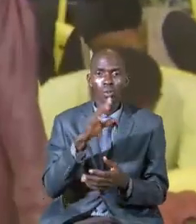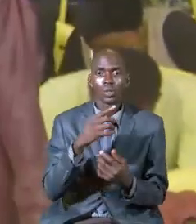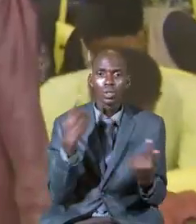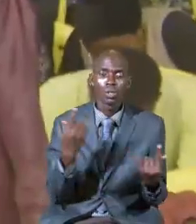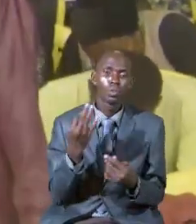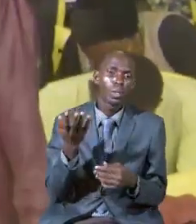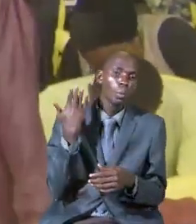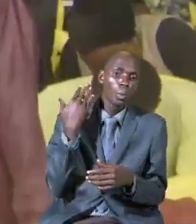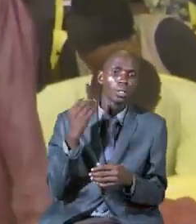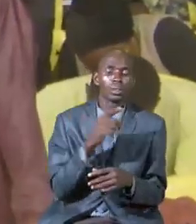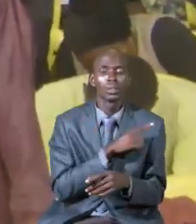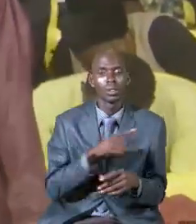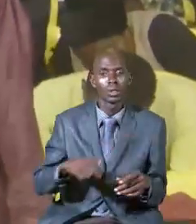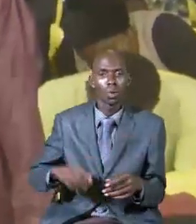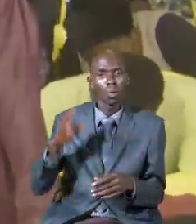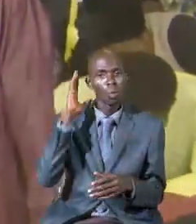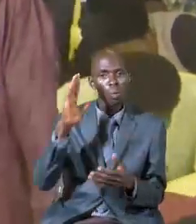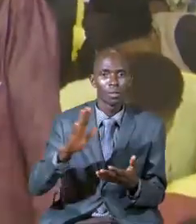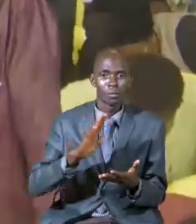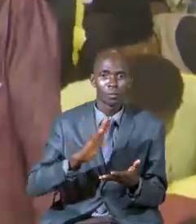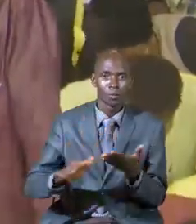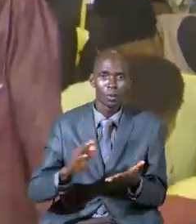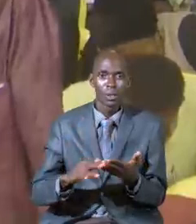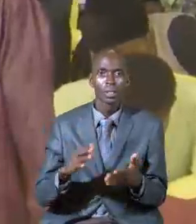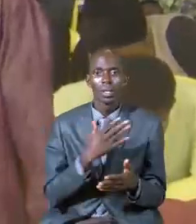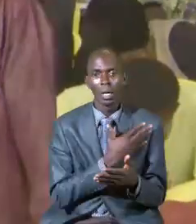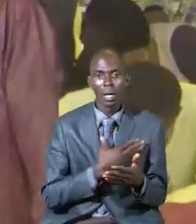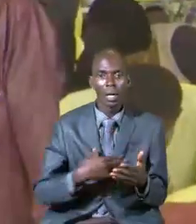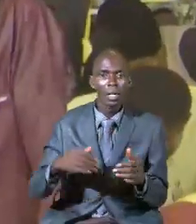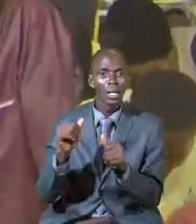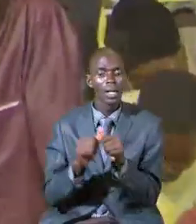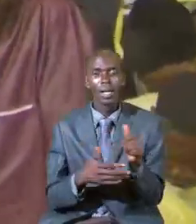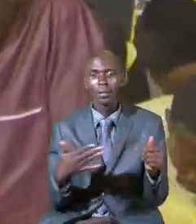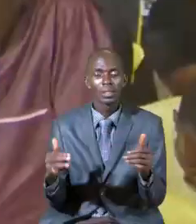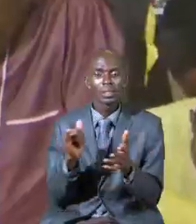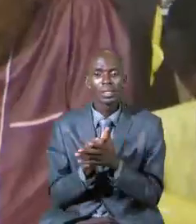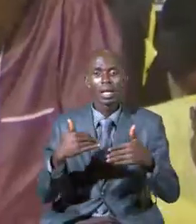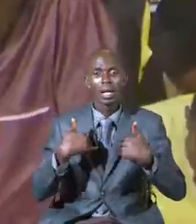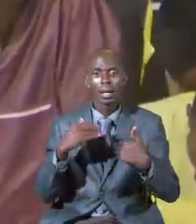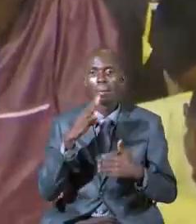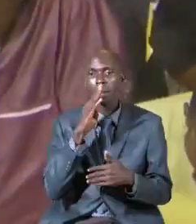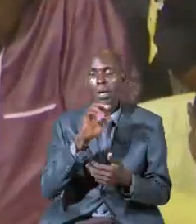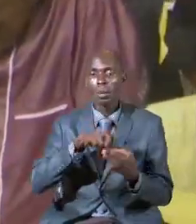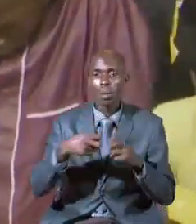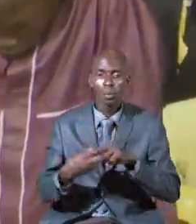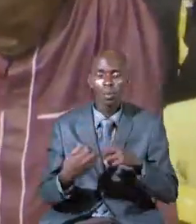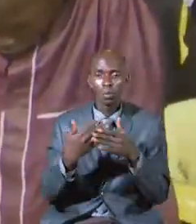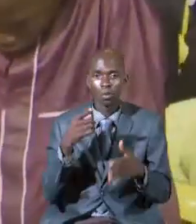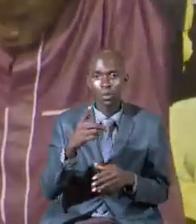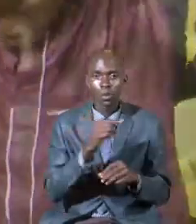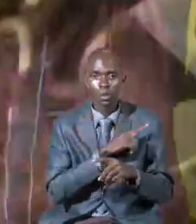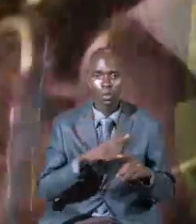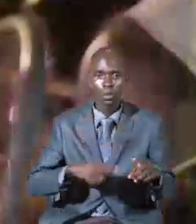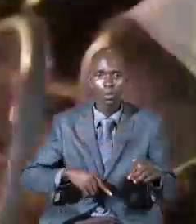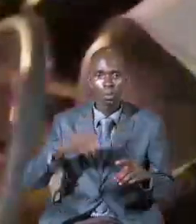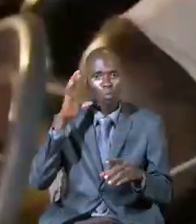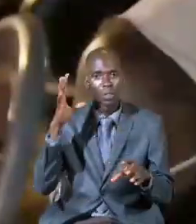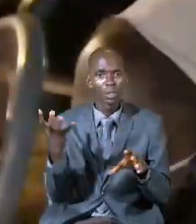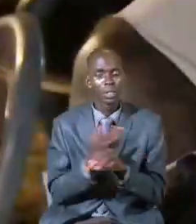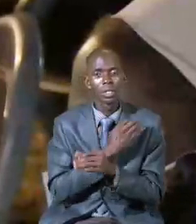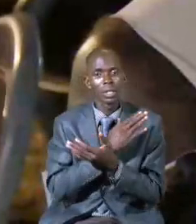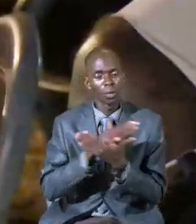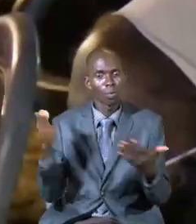will forgive. And everything that had been a hurdle, a problem before you, the Lord will take everything away. today, tonight,